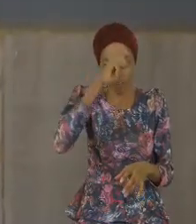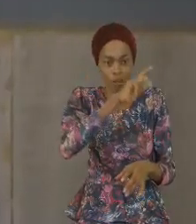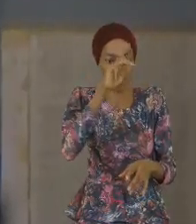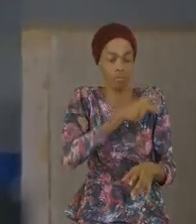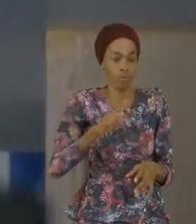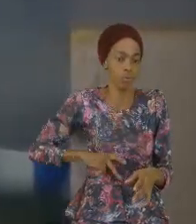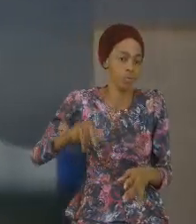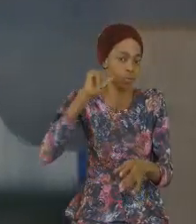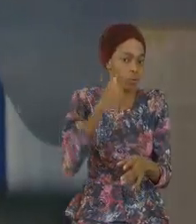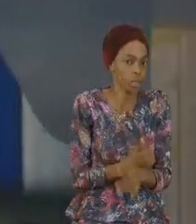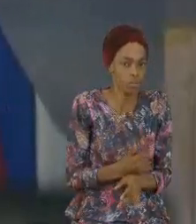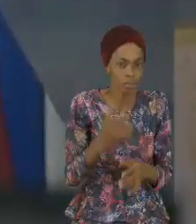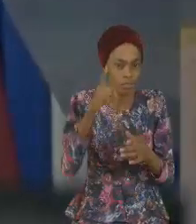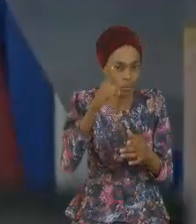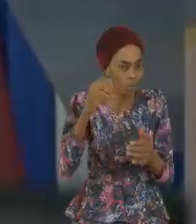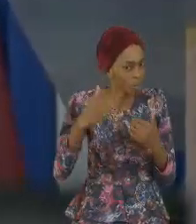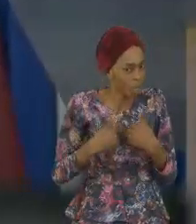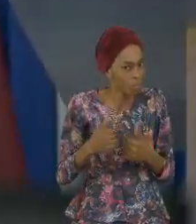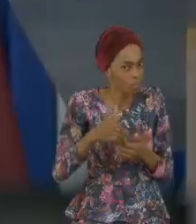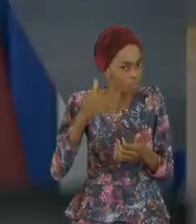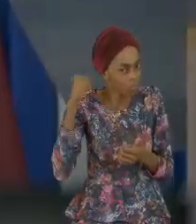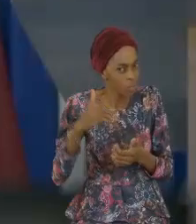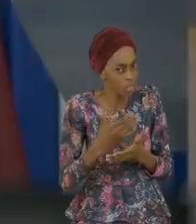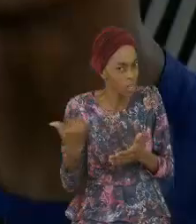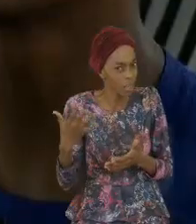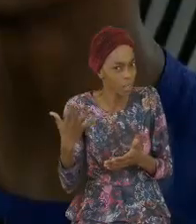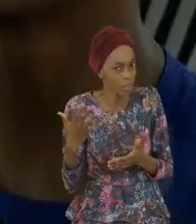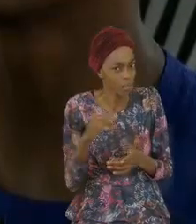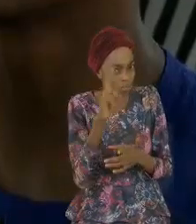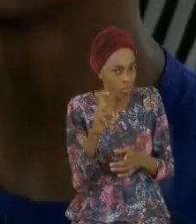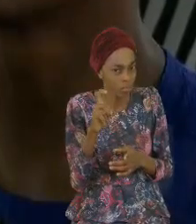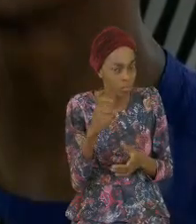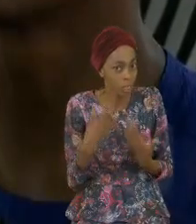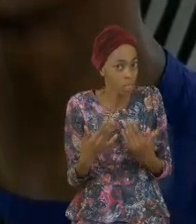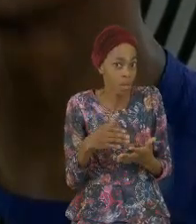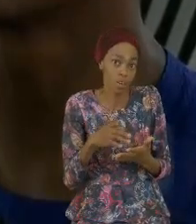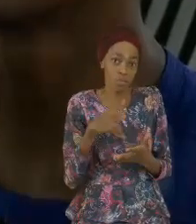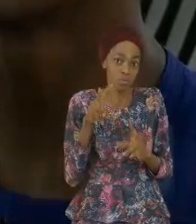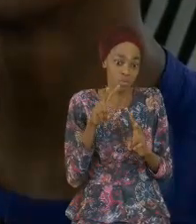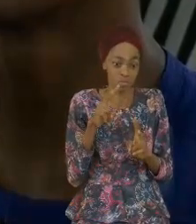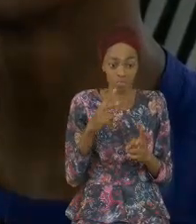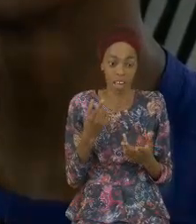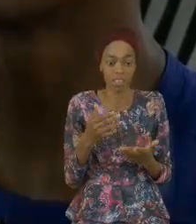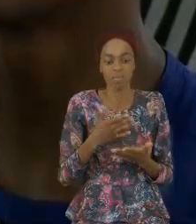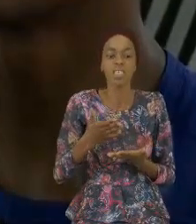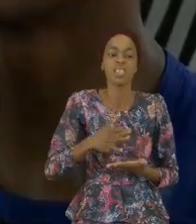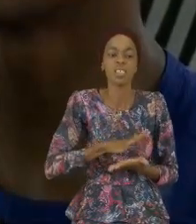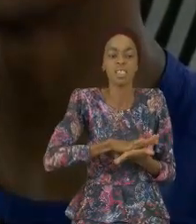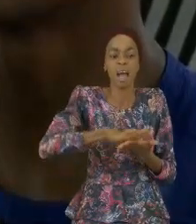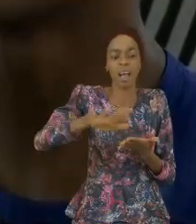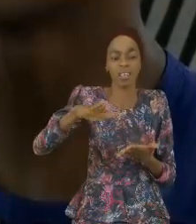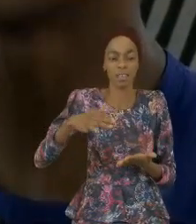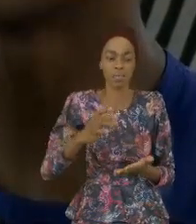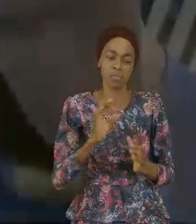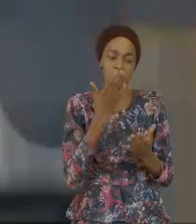you ever refused anything? It looks good, looks nice, and it looks befitting, and